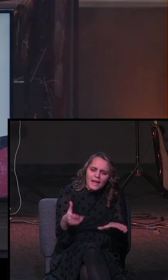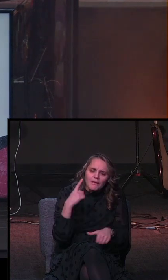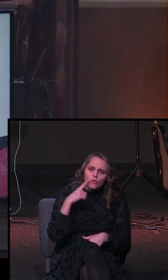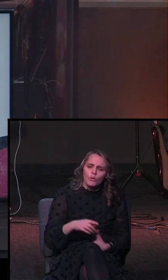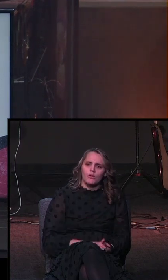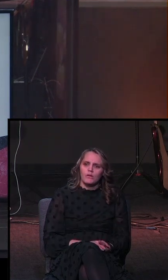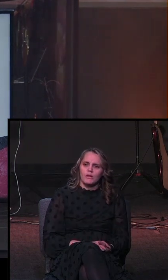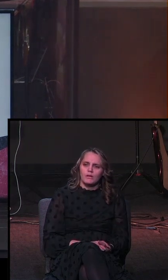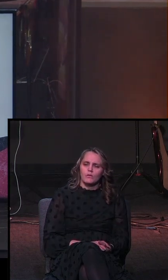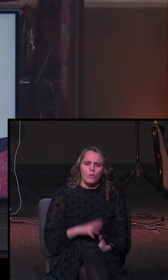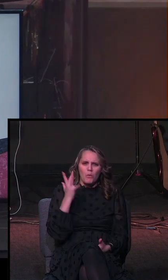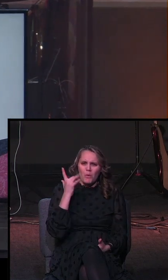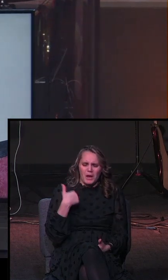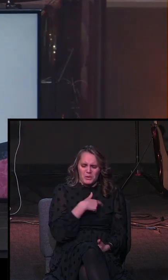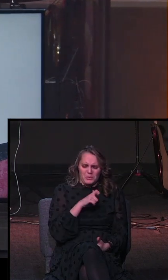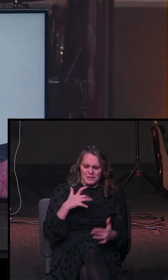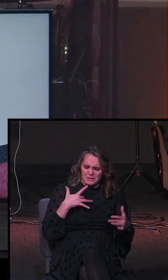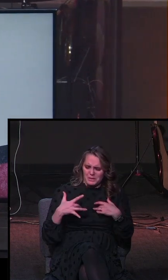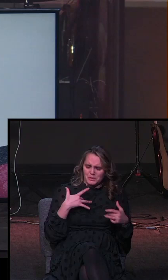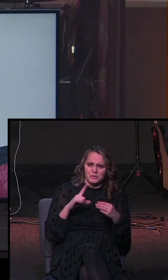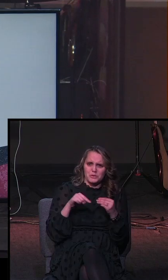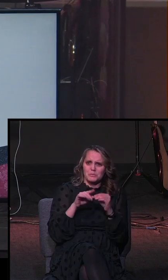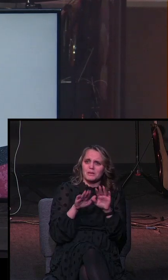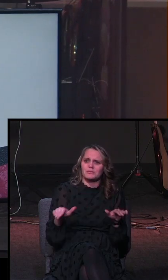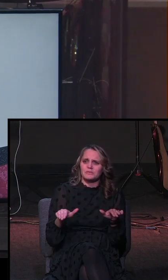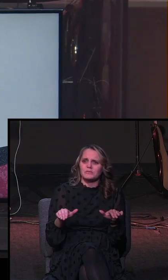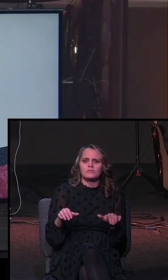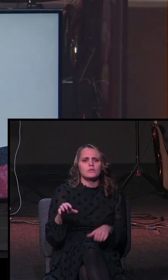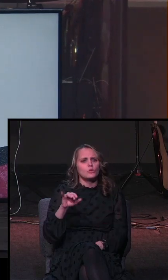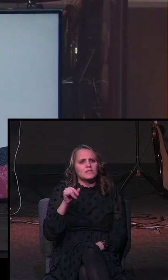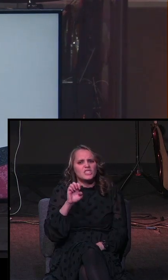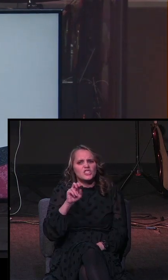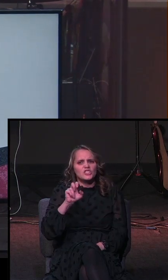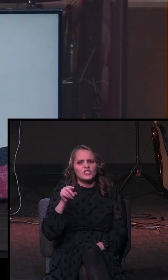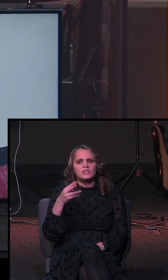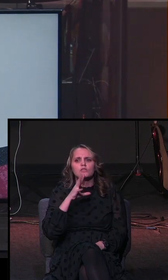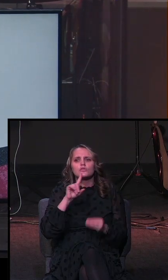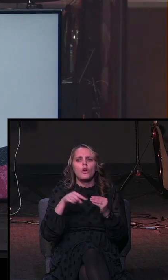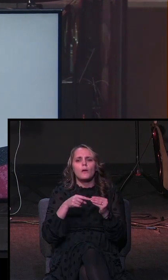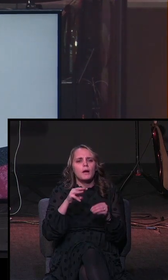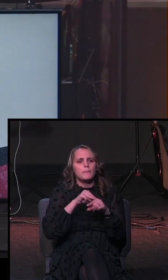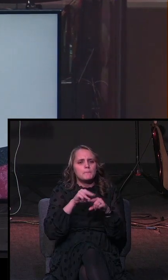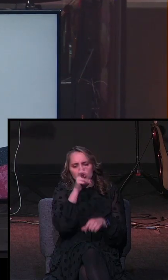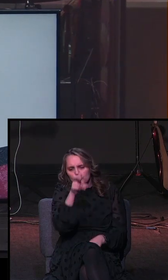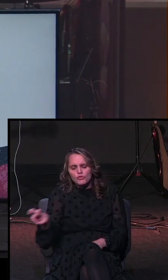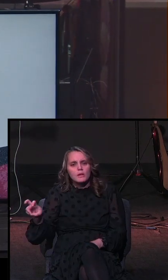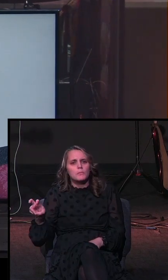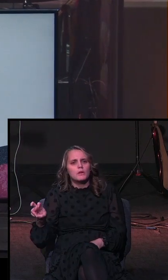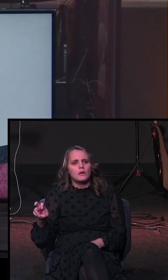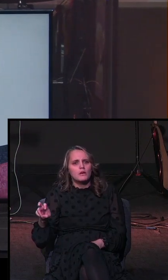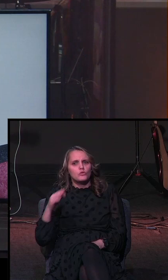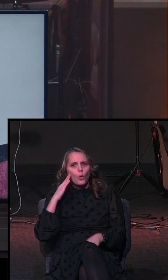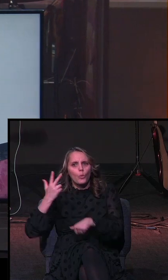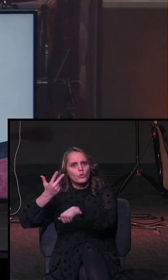Why should we care about kids? Janice was just talking a moment ago, these trips we're taking in Ukro, Ethiopia. Kids that are unsponsored and their families in